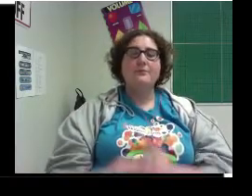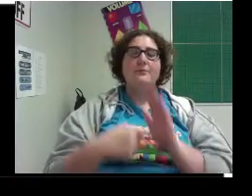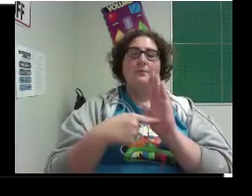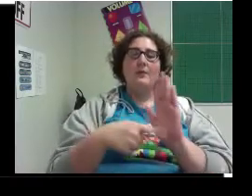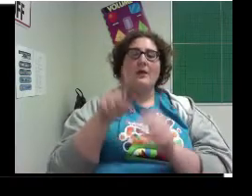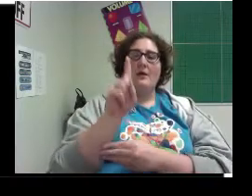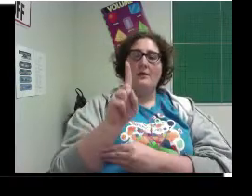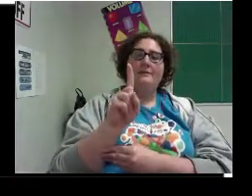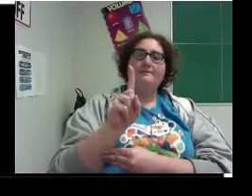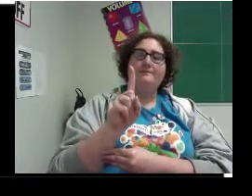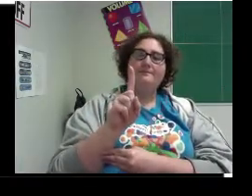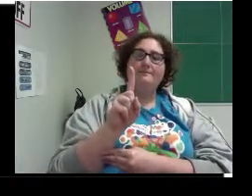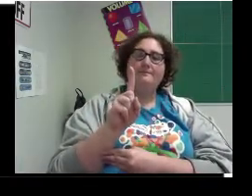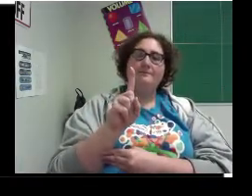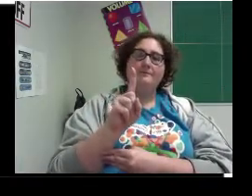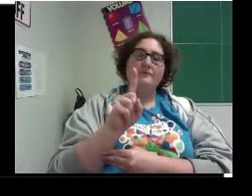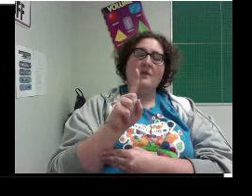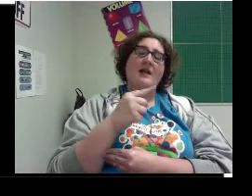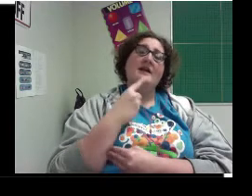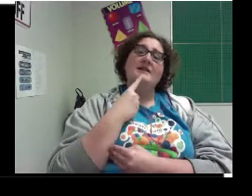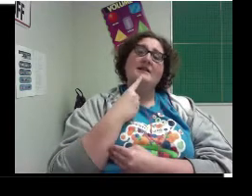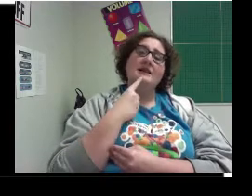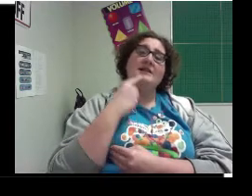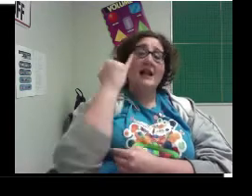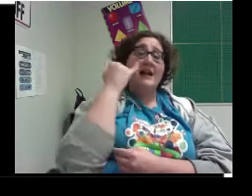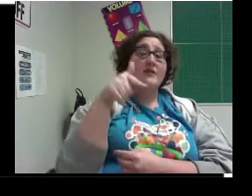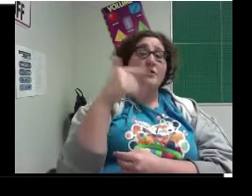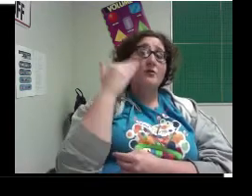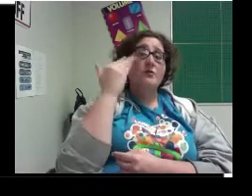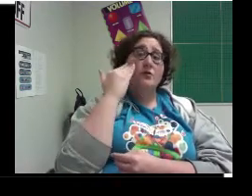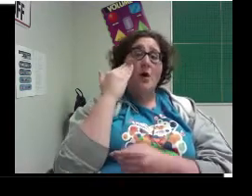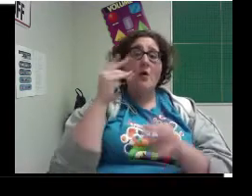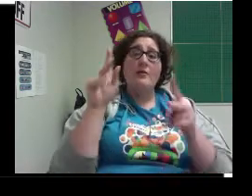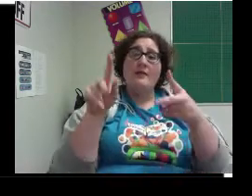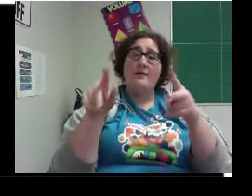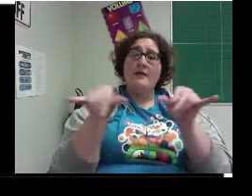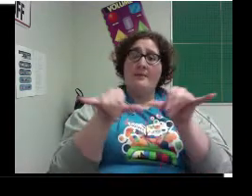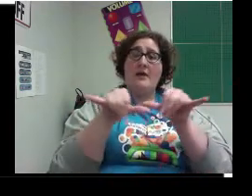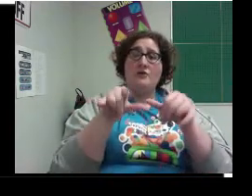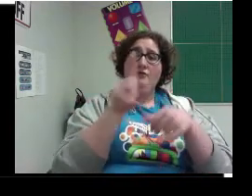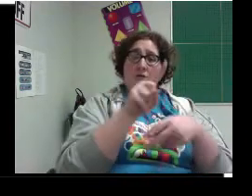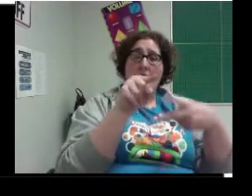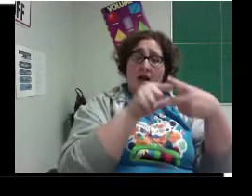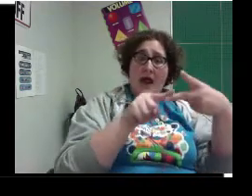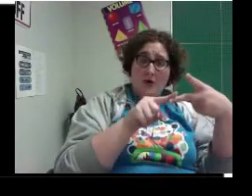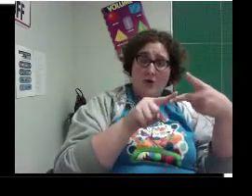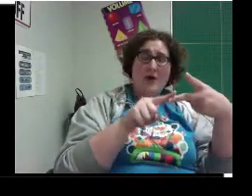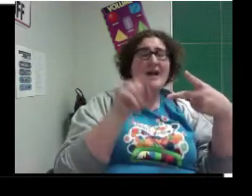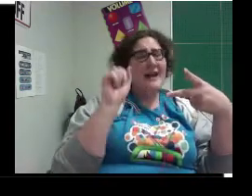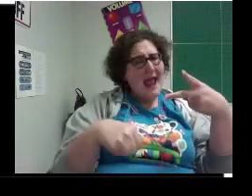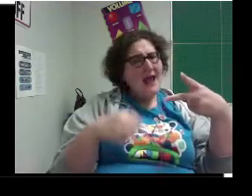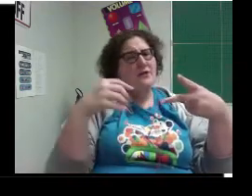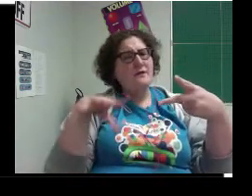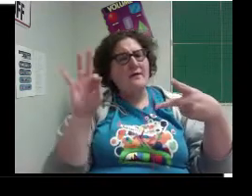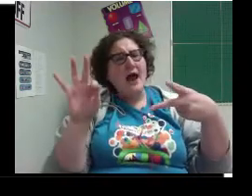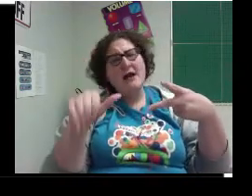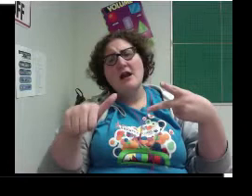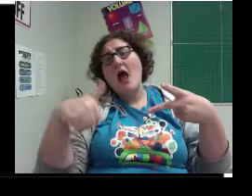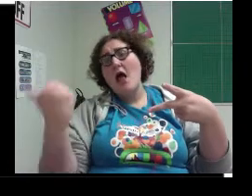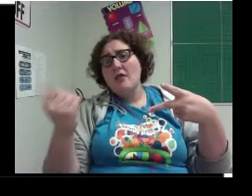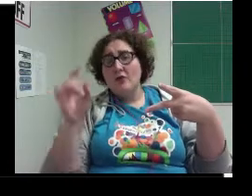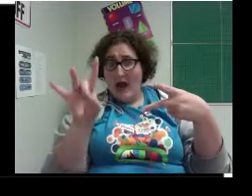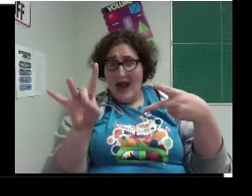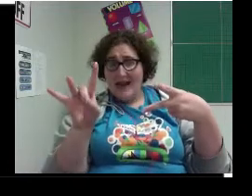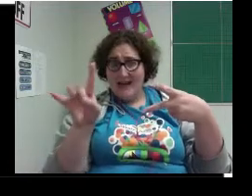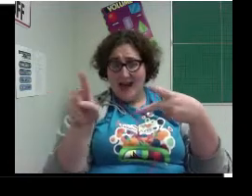Example 1 says, if you know that the measure of one angle, can you always find the measure of all 8